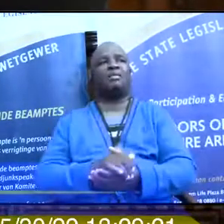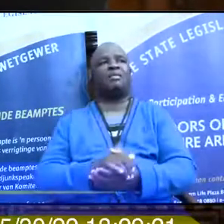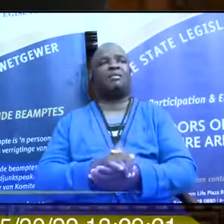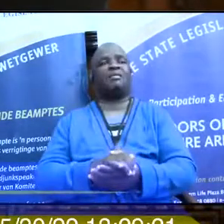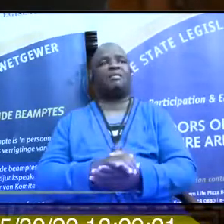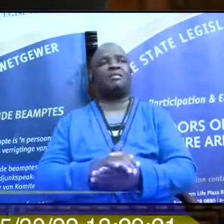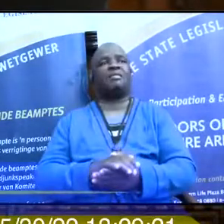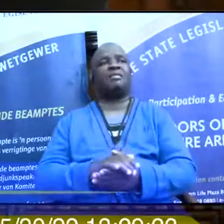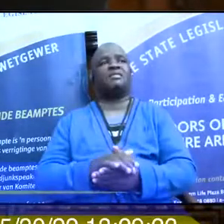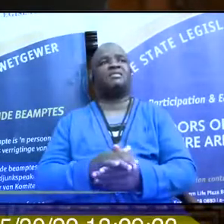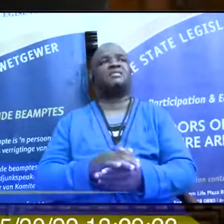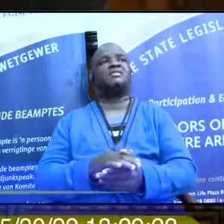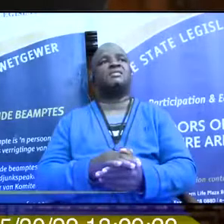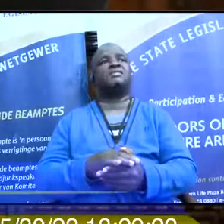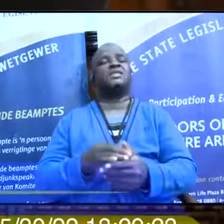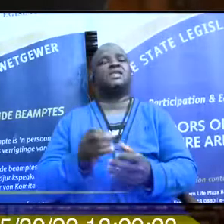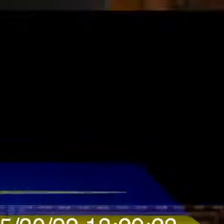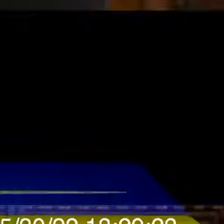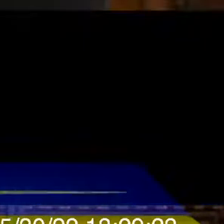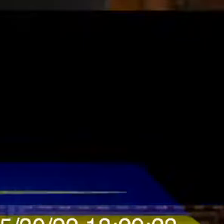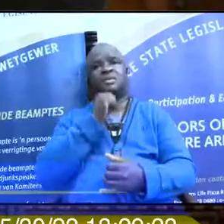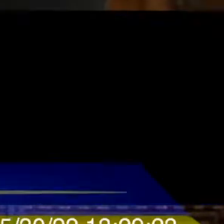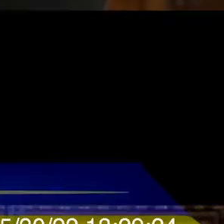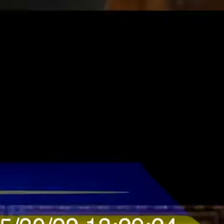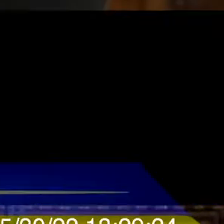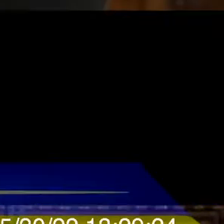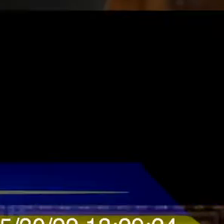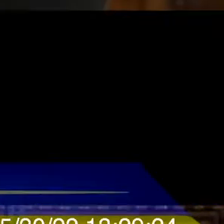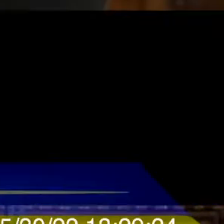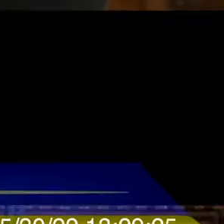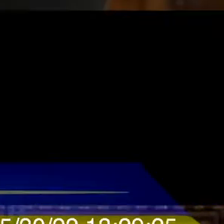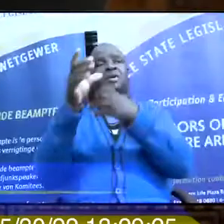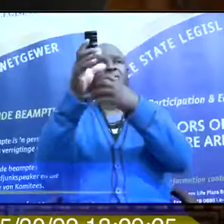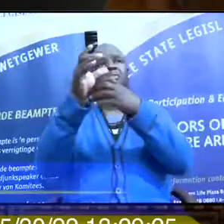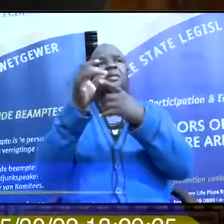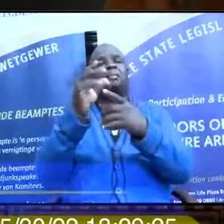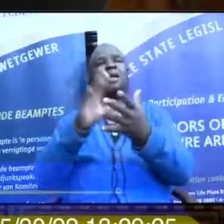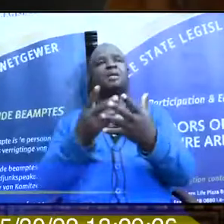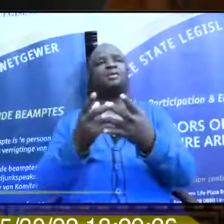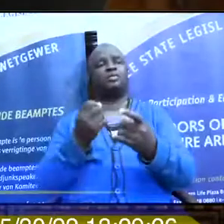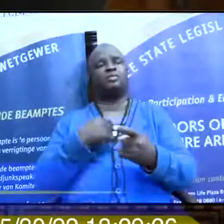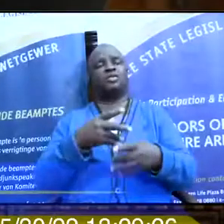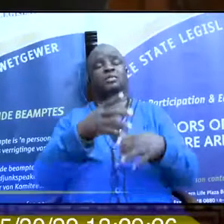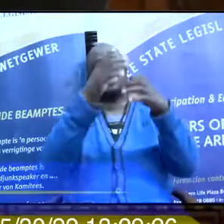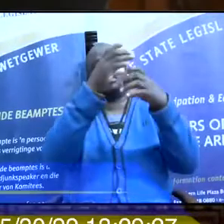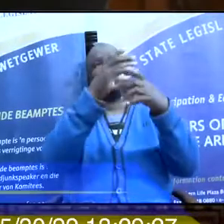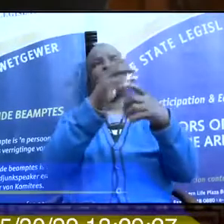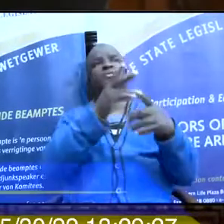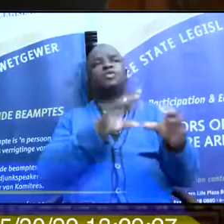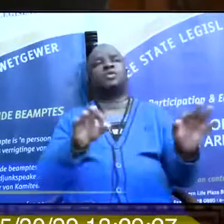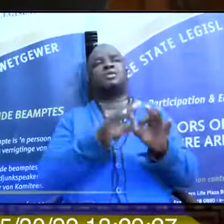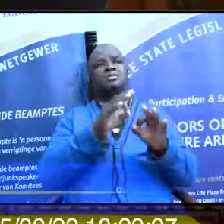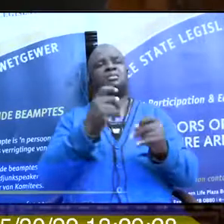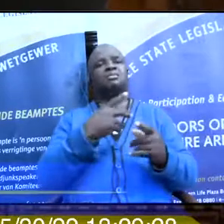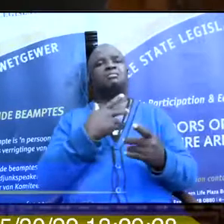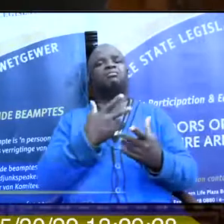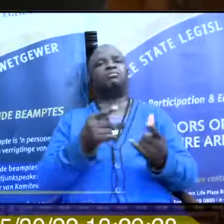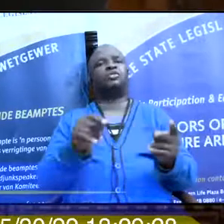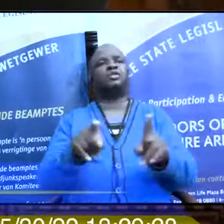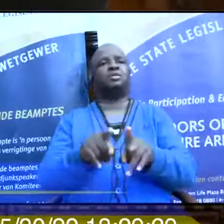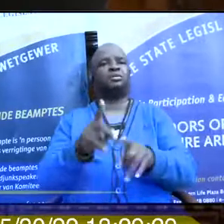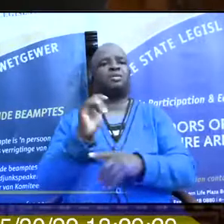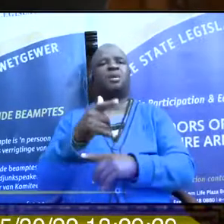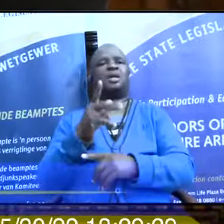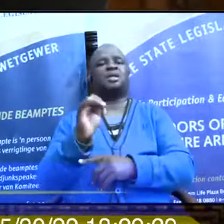country whether you master meds or i i master music at least i'll be paying taxes and making sure that the